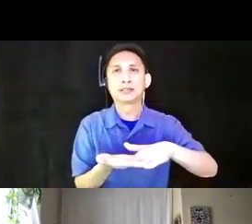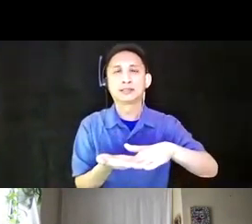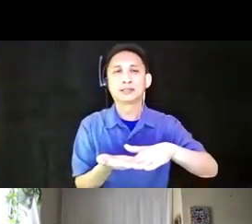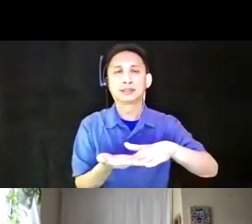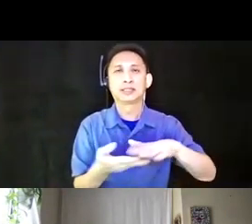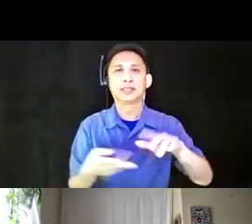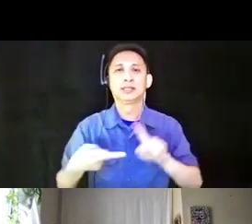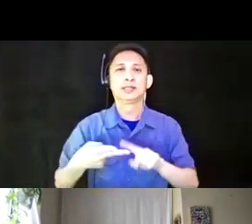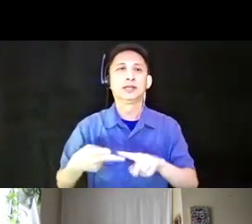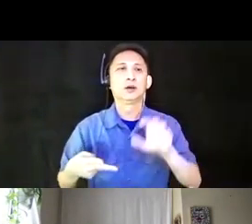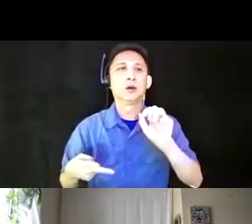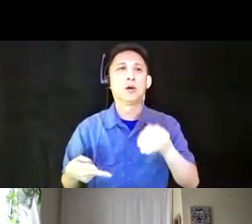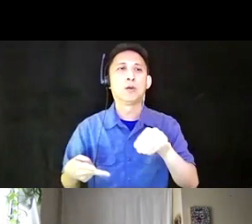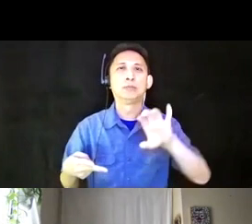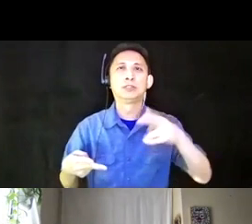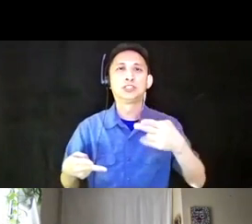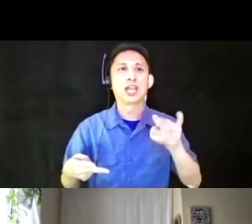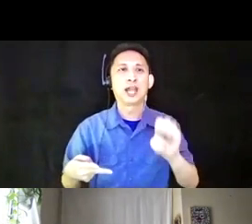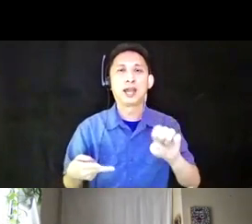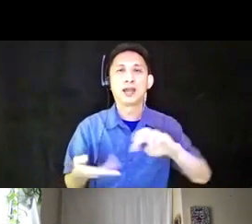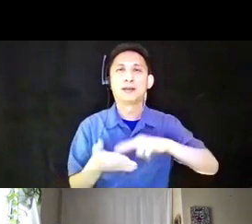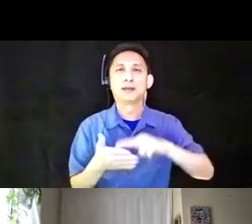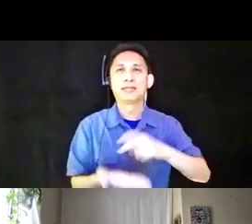is to seal and protect.